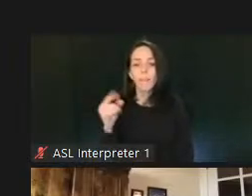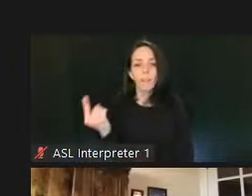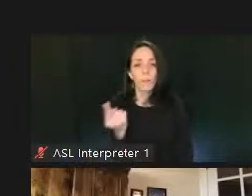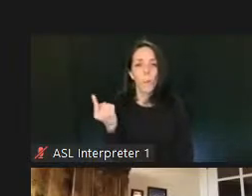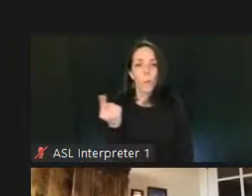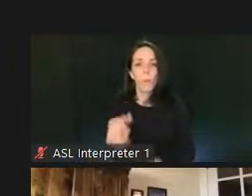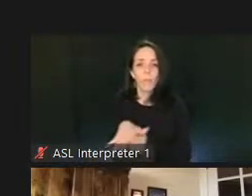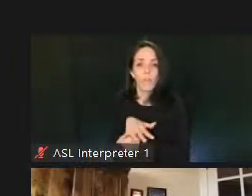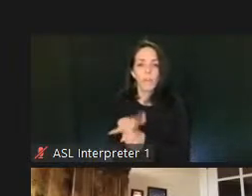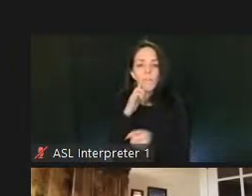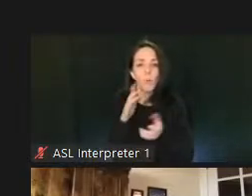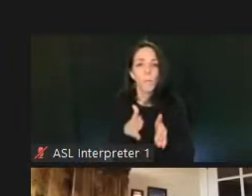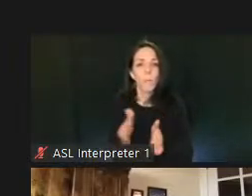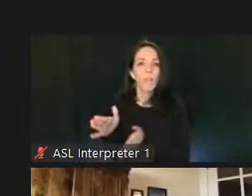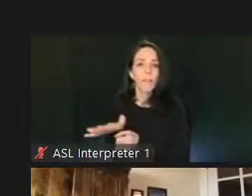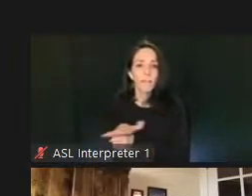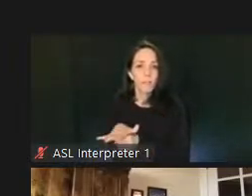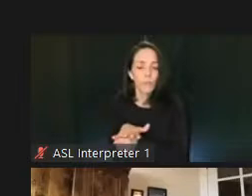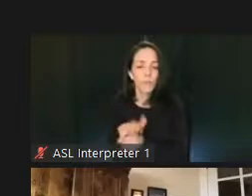Plan area.